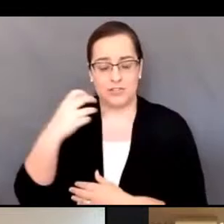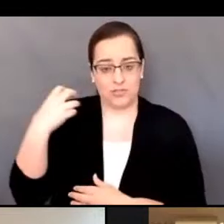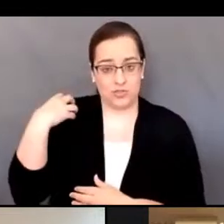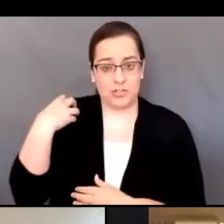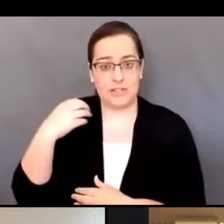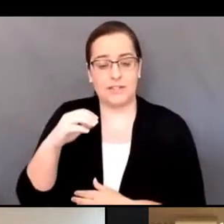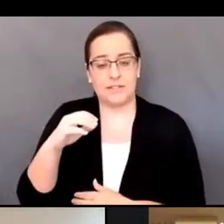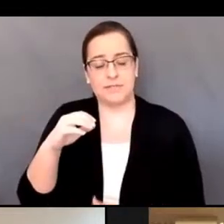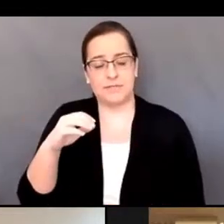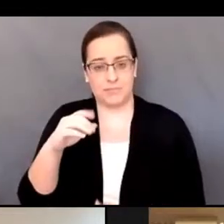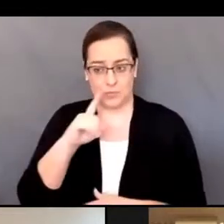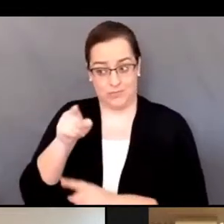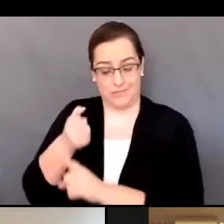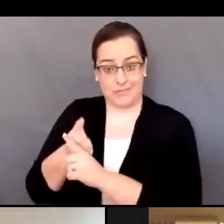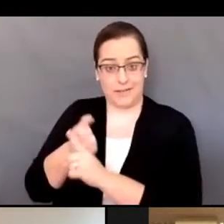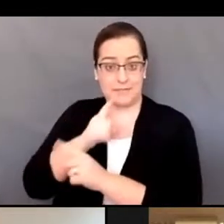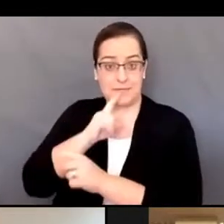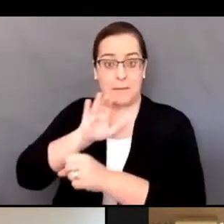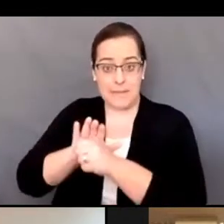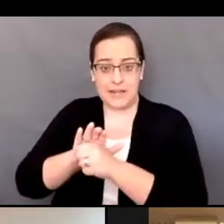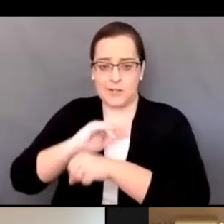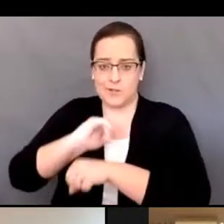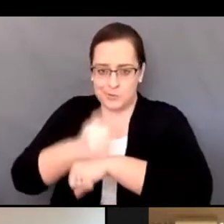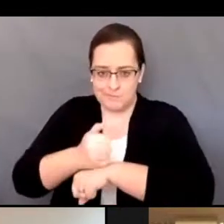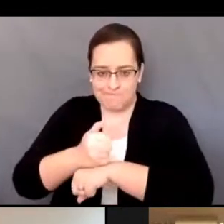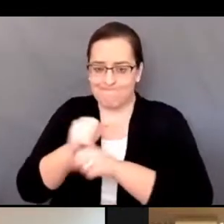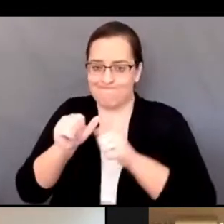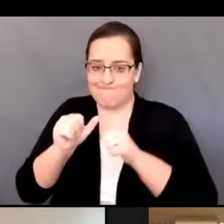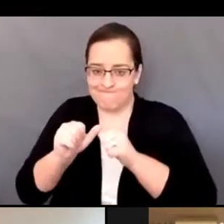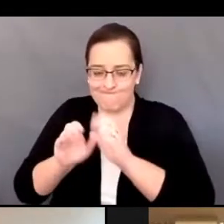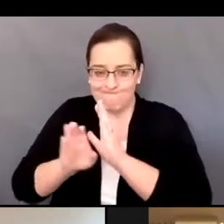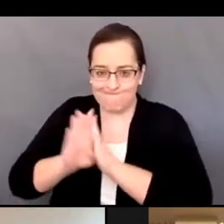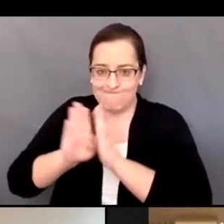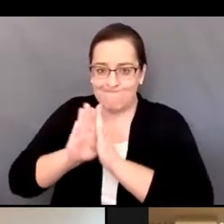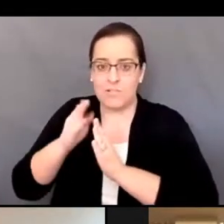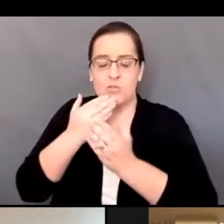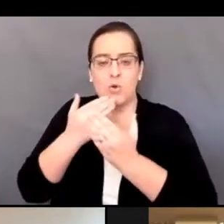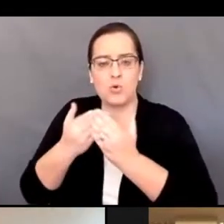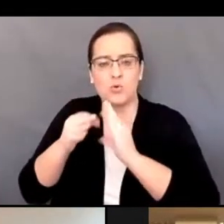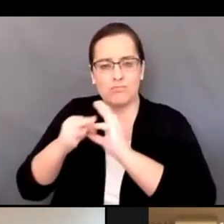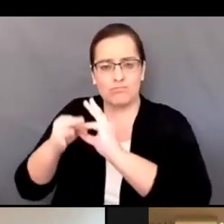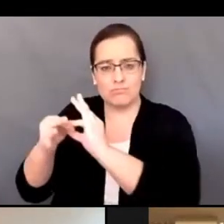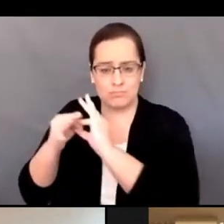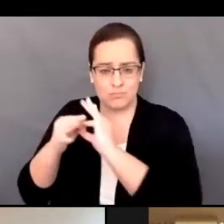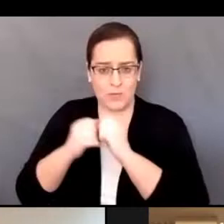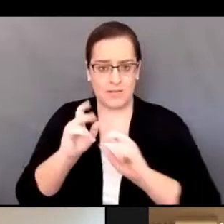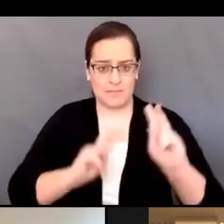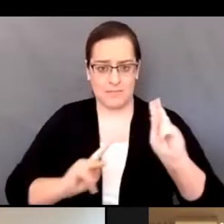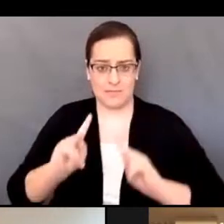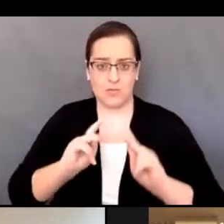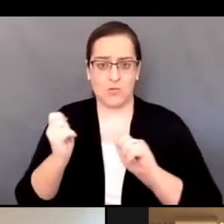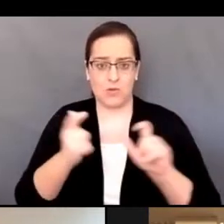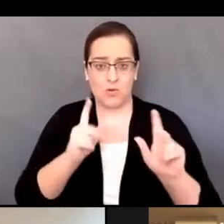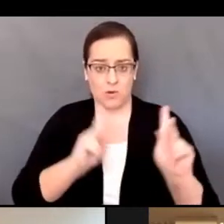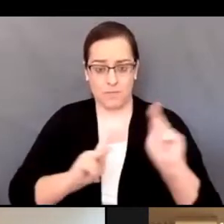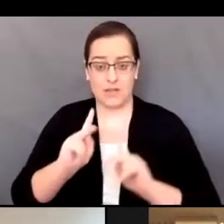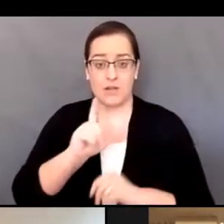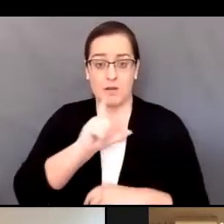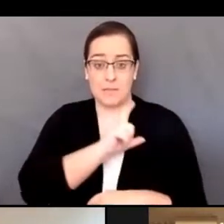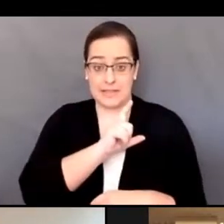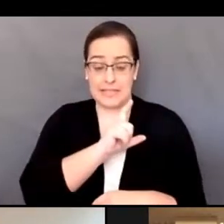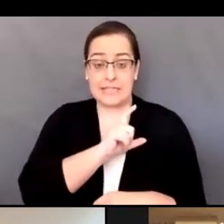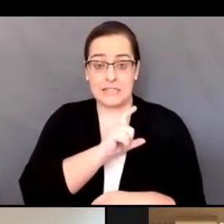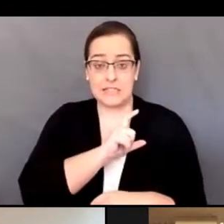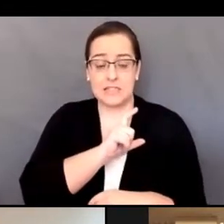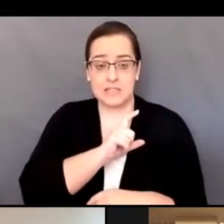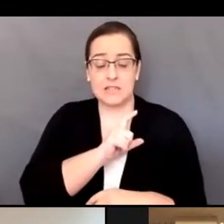Birkenfeld, is committed to establishing and continuing these relationships. And our officers, hear me when I say